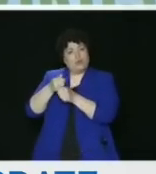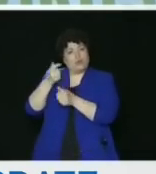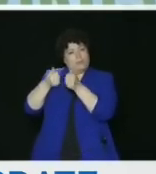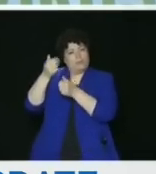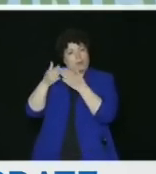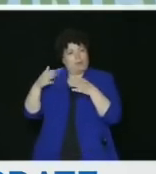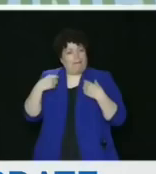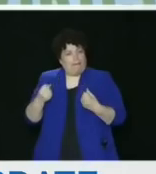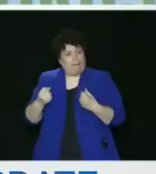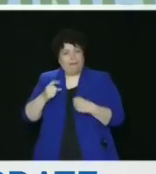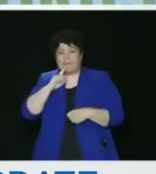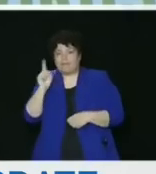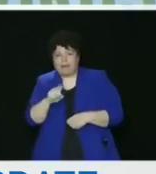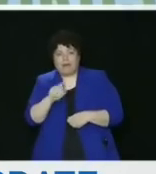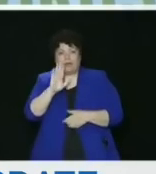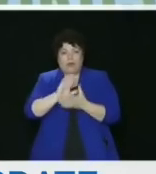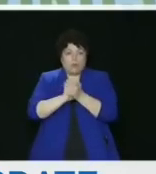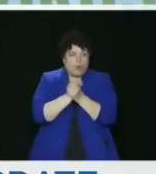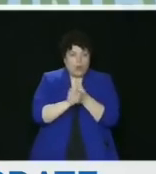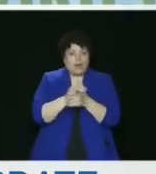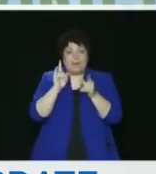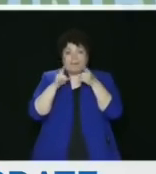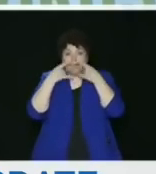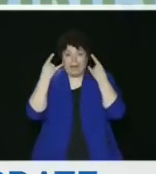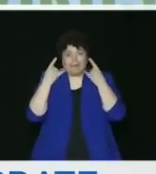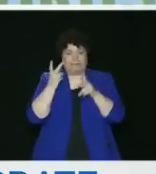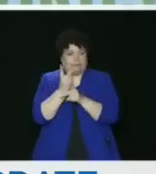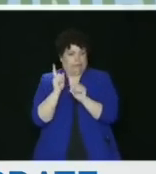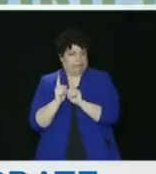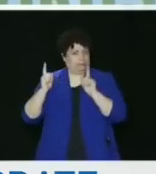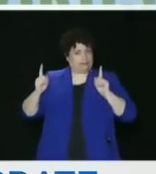up with wash, mask, and space.